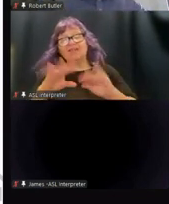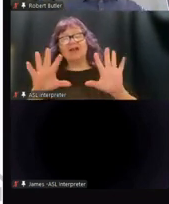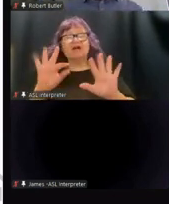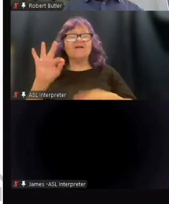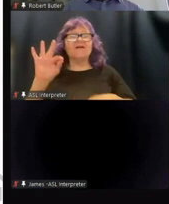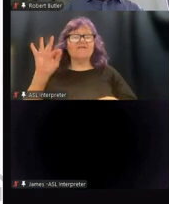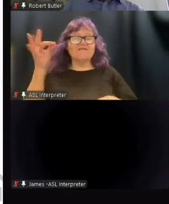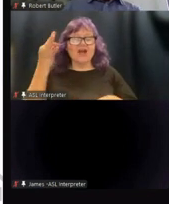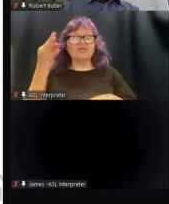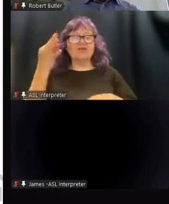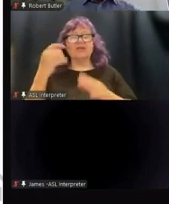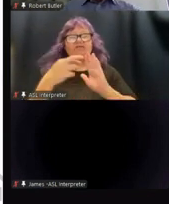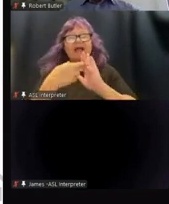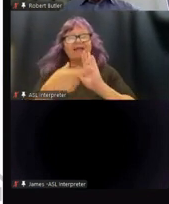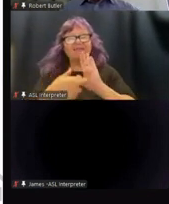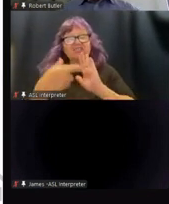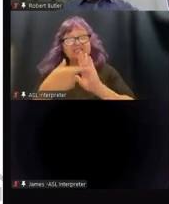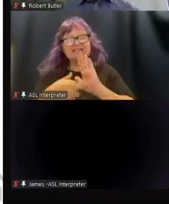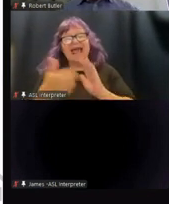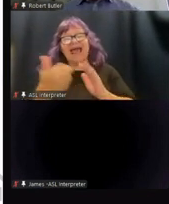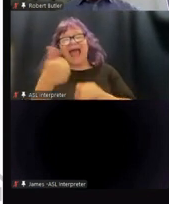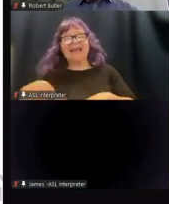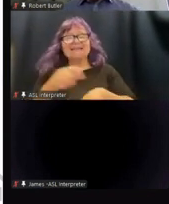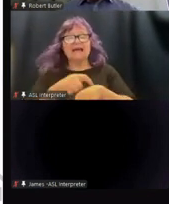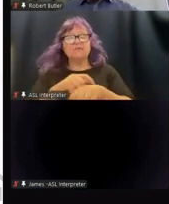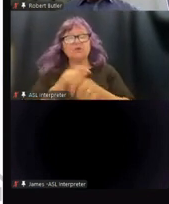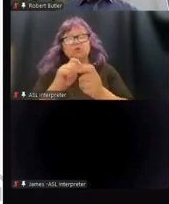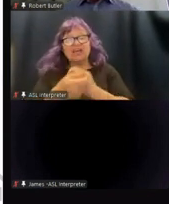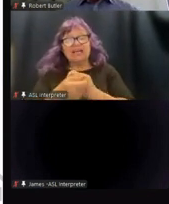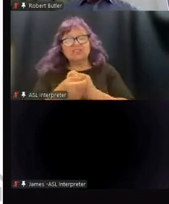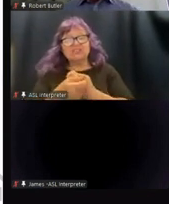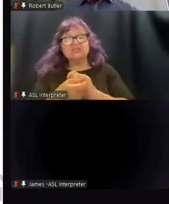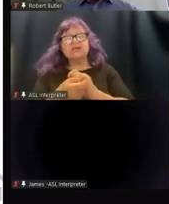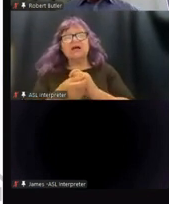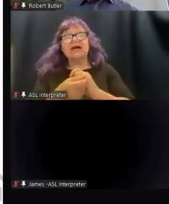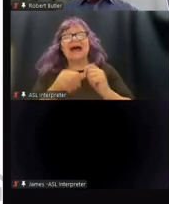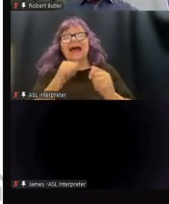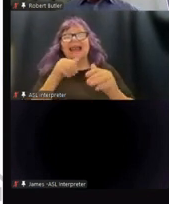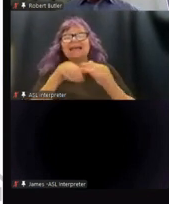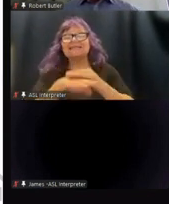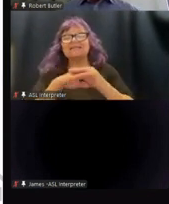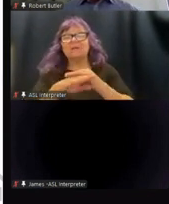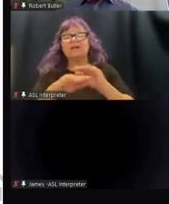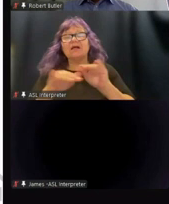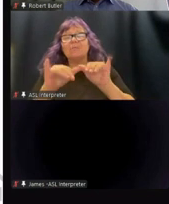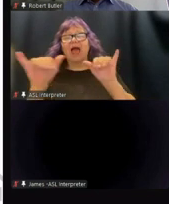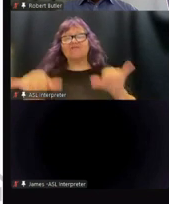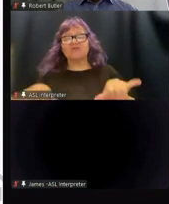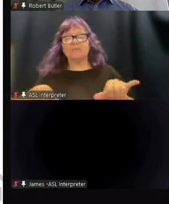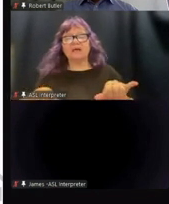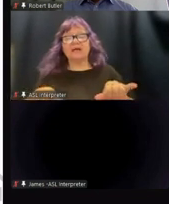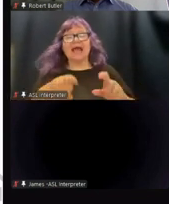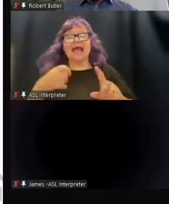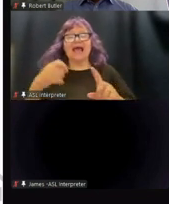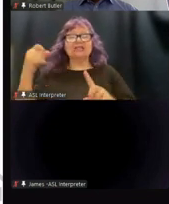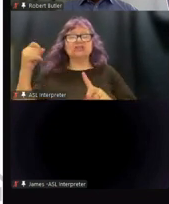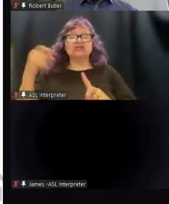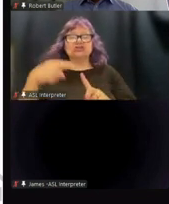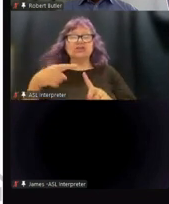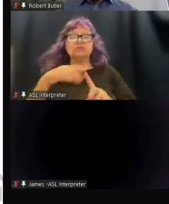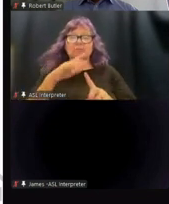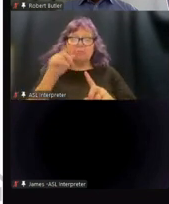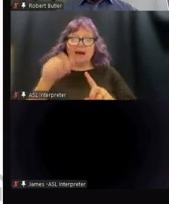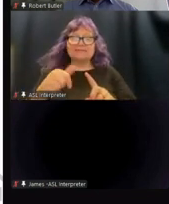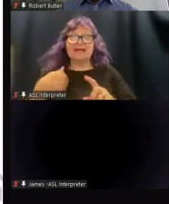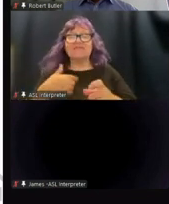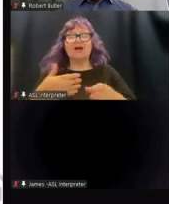say anytime you alter an inaccessible platform, it triggers the obligation to make that platform